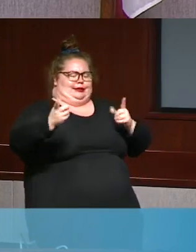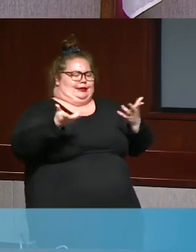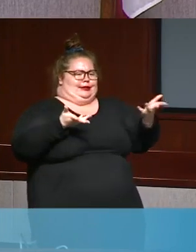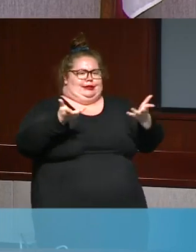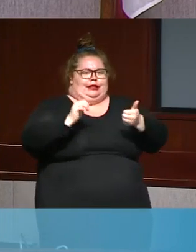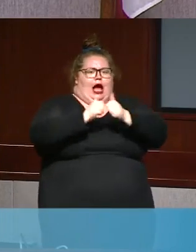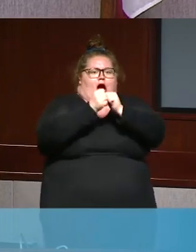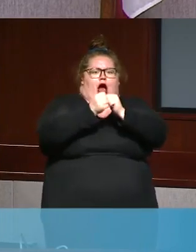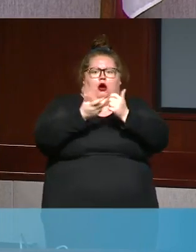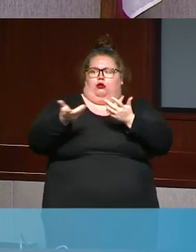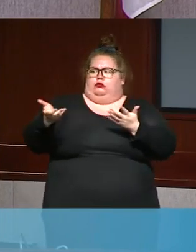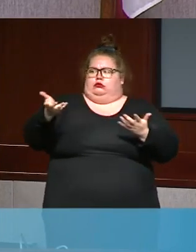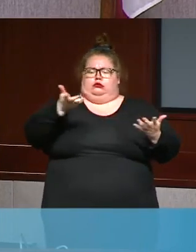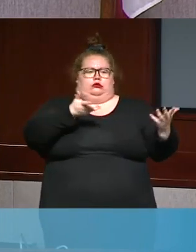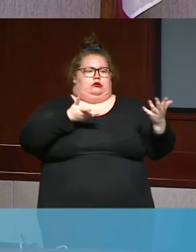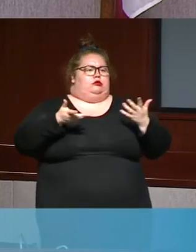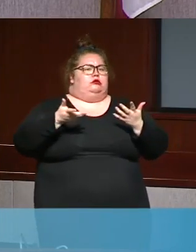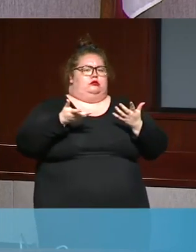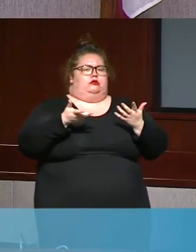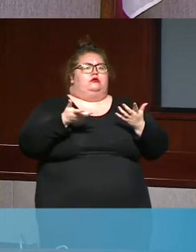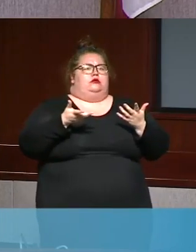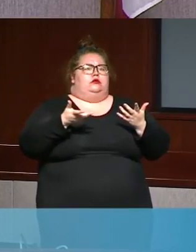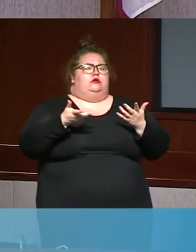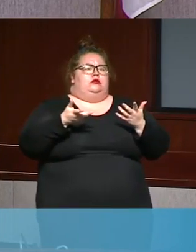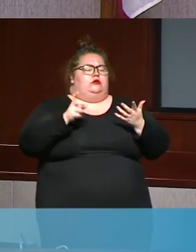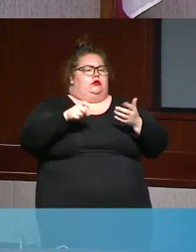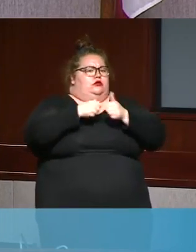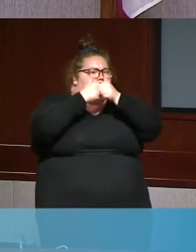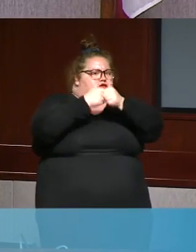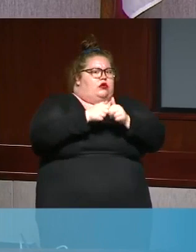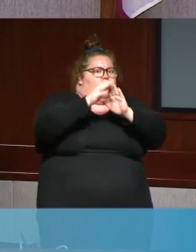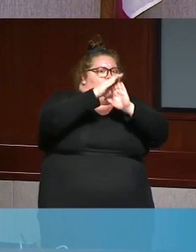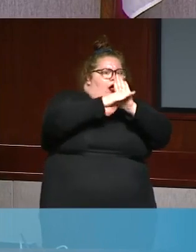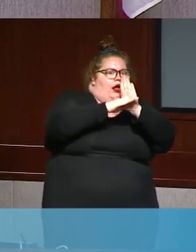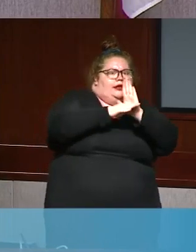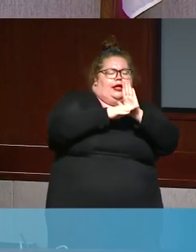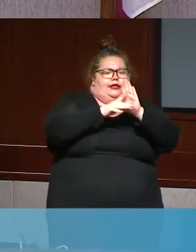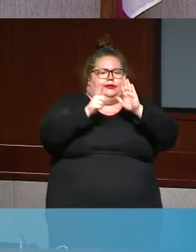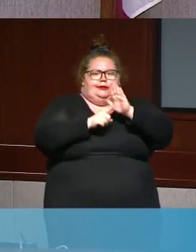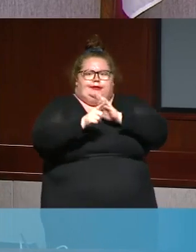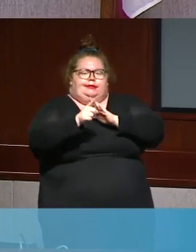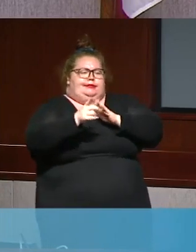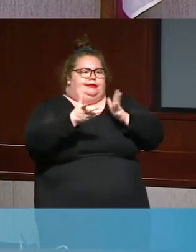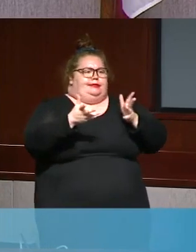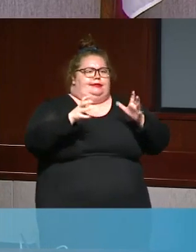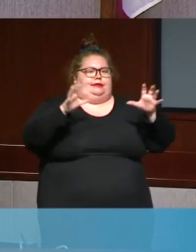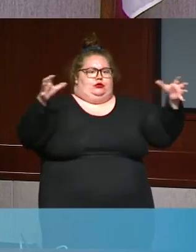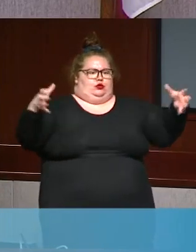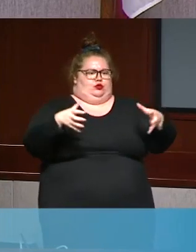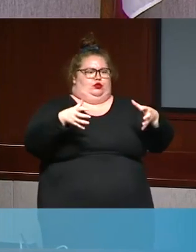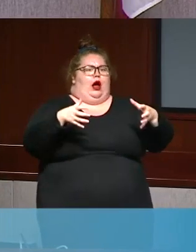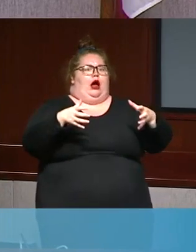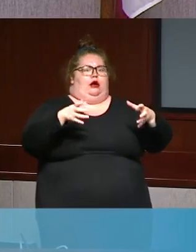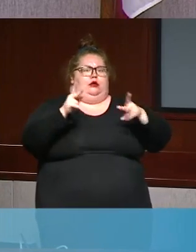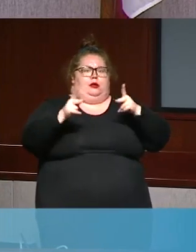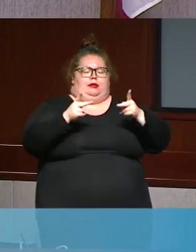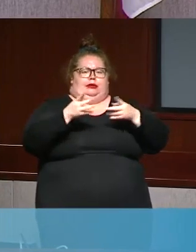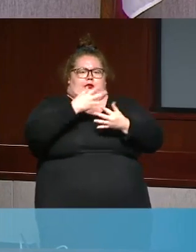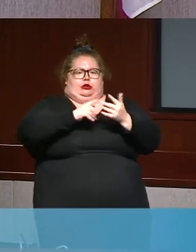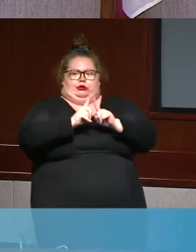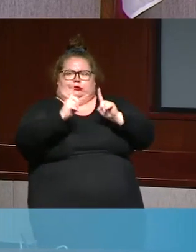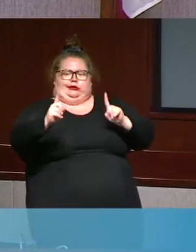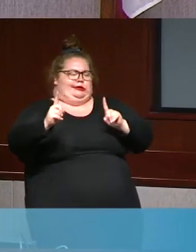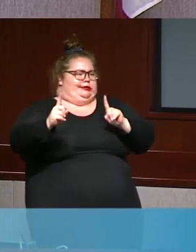people traversing through areas that have crowds of people, if you're not able to social